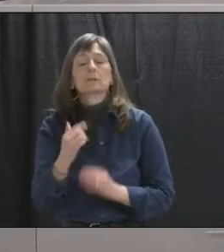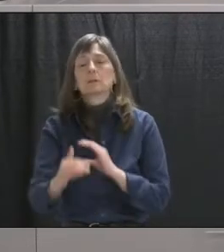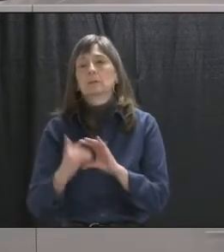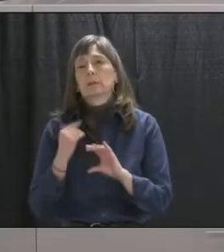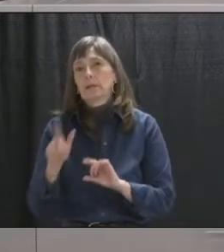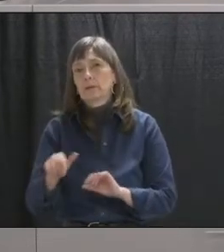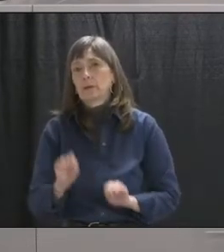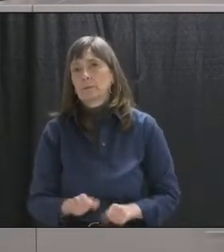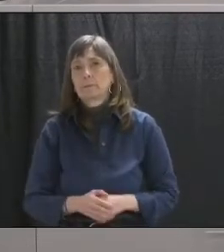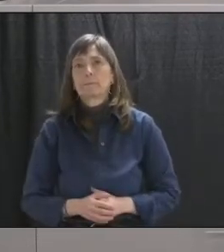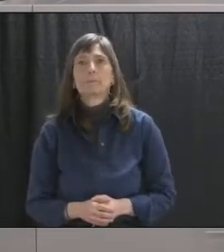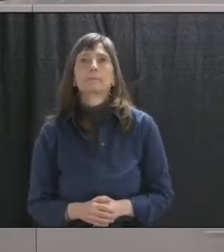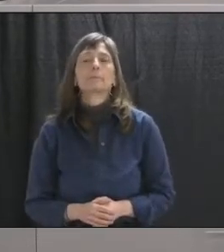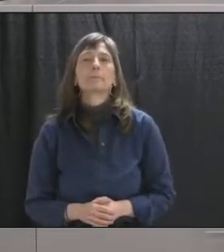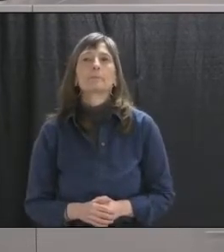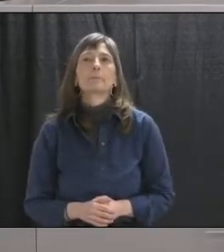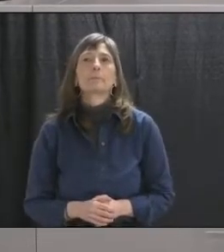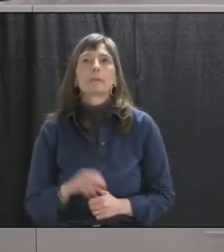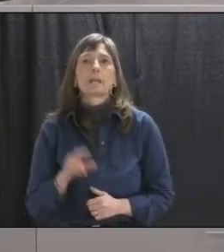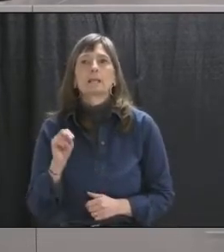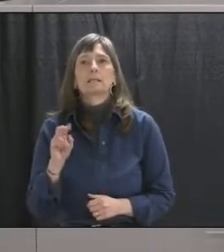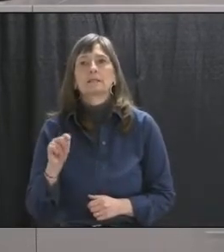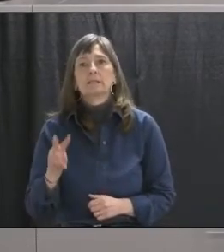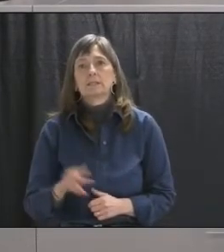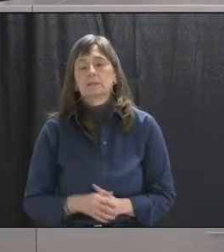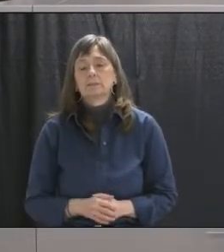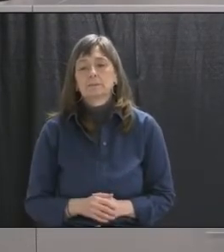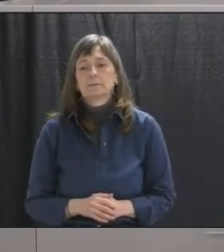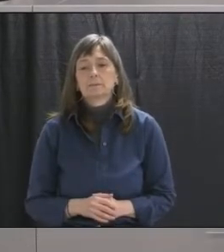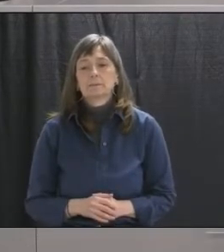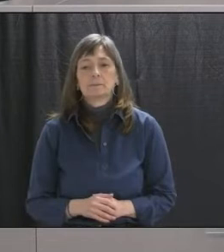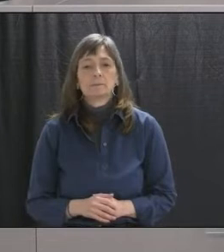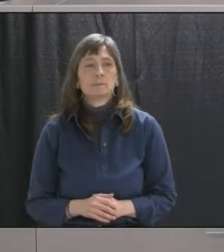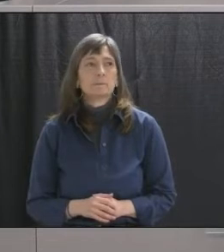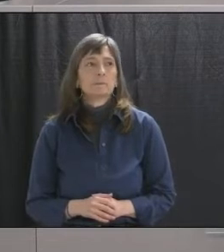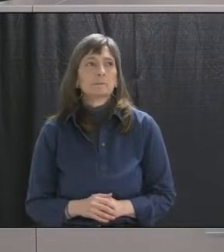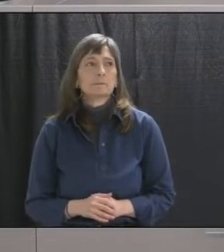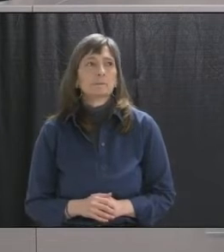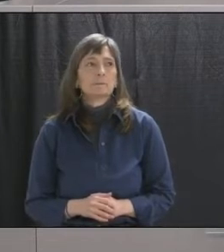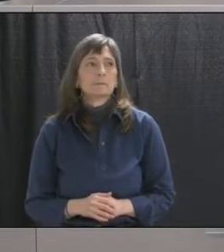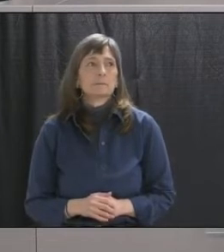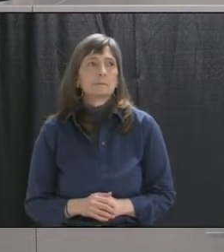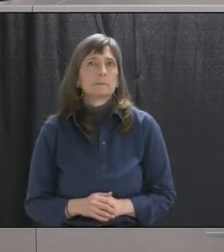questions. Our next question is from Kellyanne Roberts of NTV News. Please go ahead.